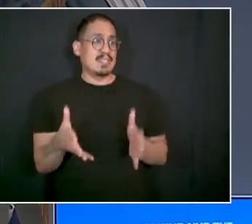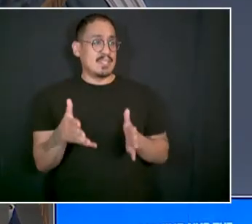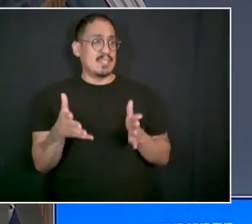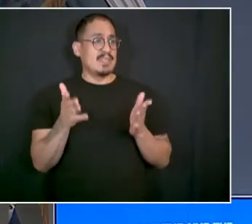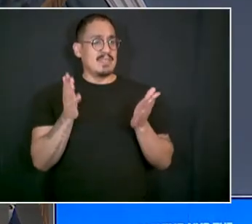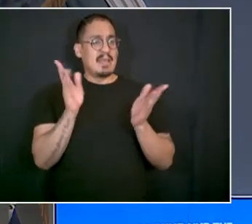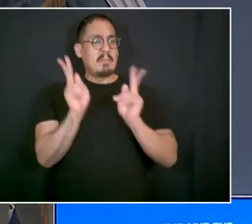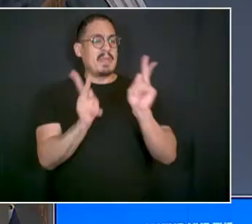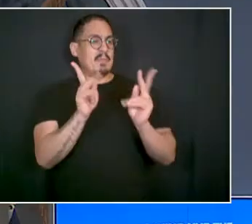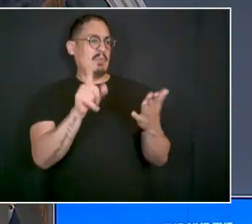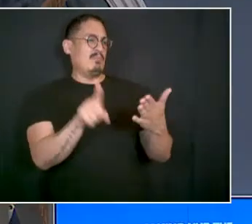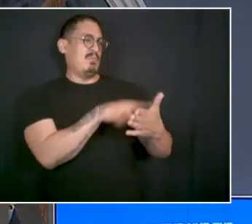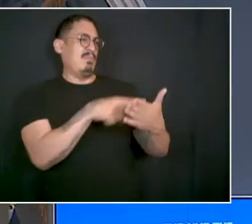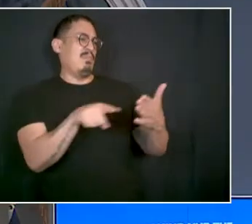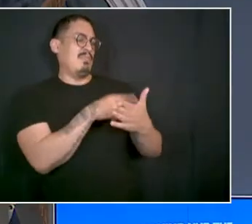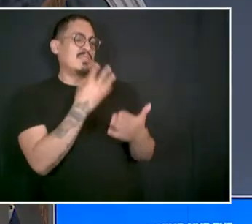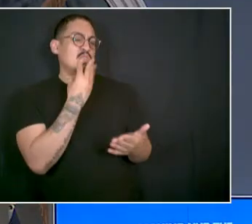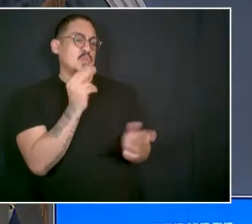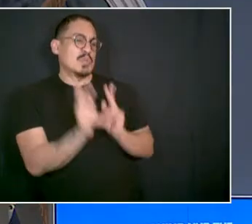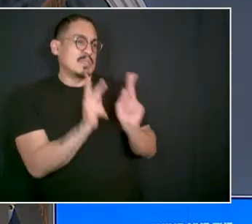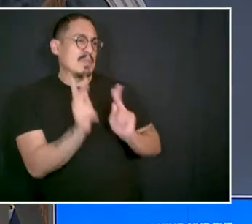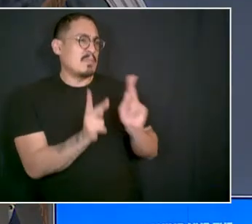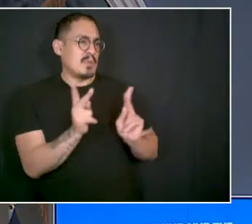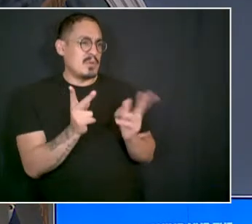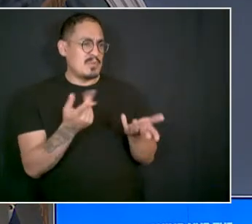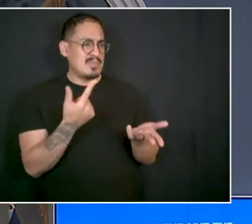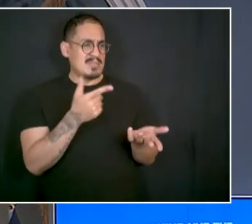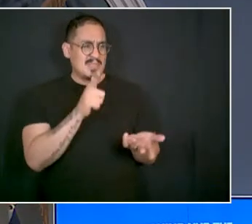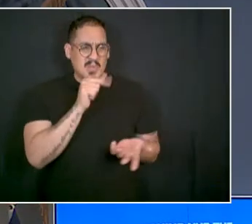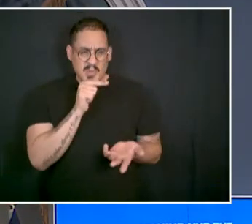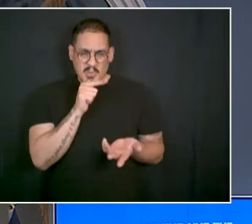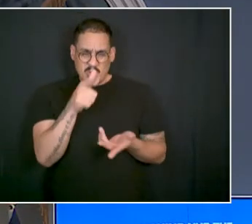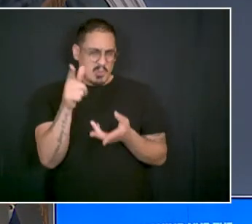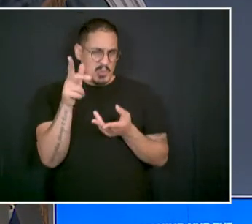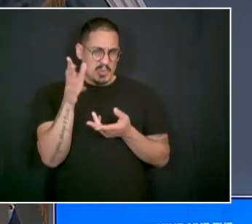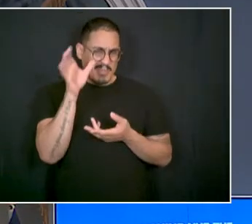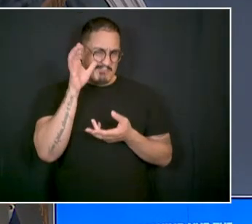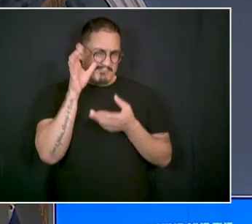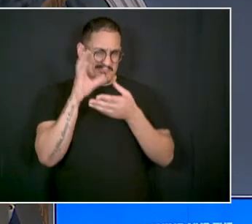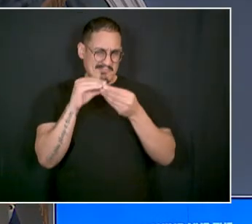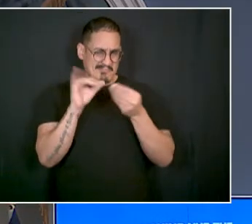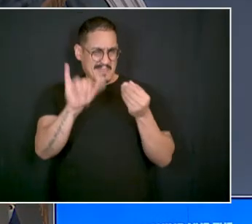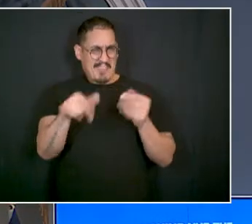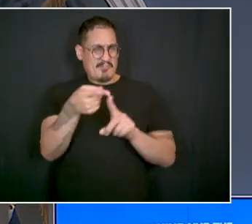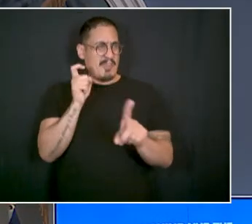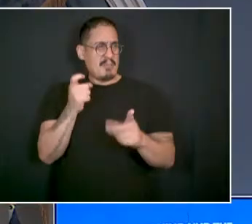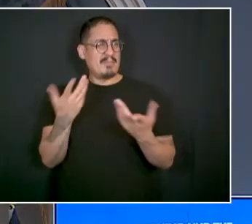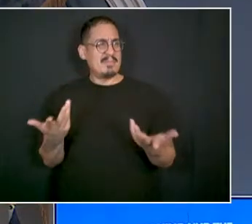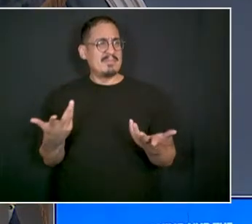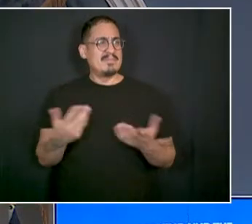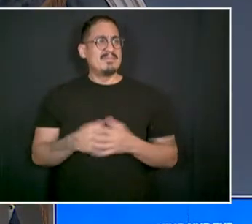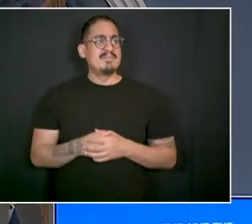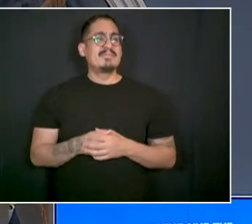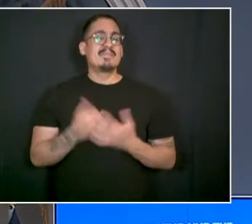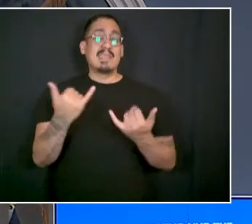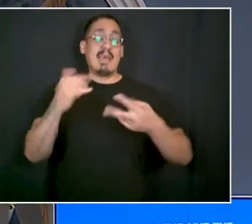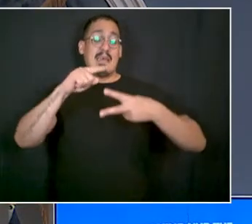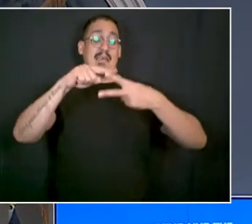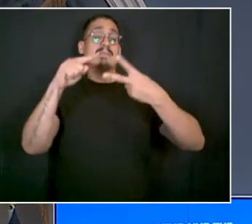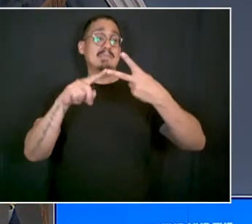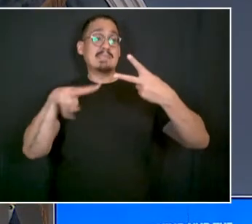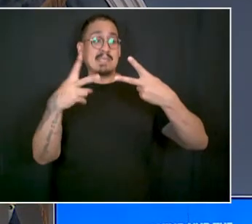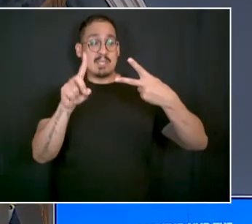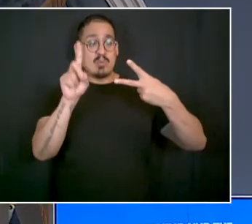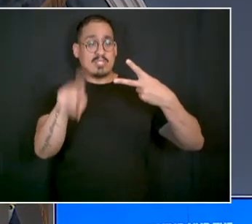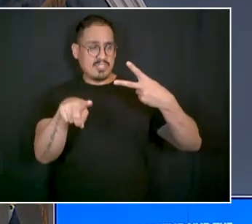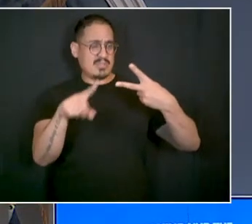an anti-Semite? And then secondly, yesterday, I know you're not on the campaign trail yet, but a lot of the candidates for mayor stood together. Even the Republican